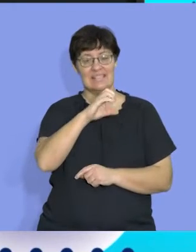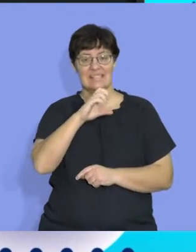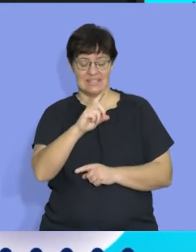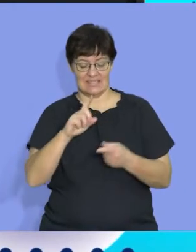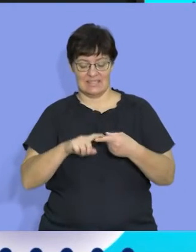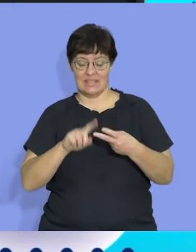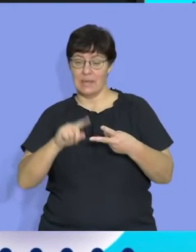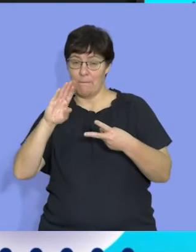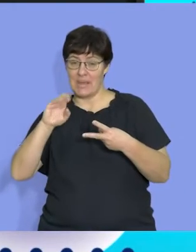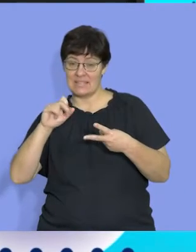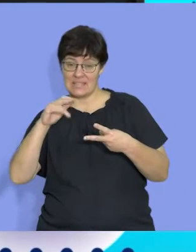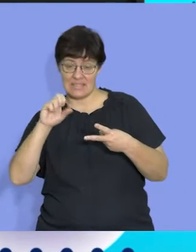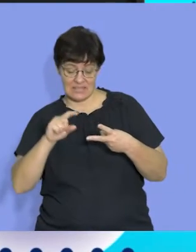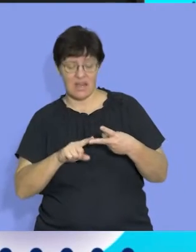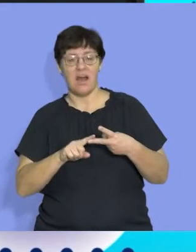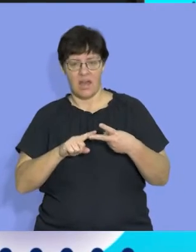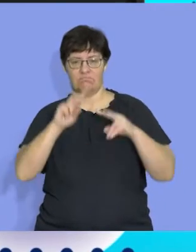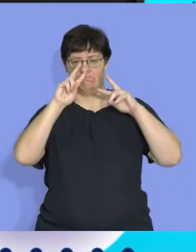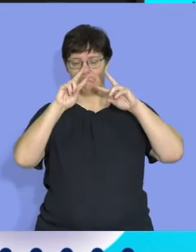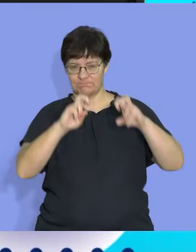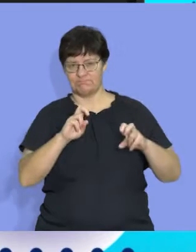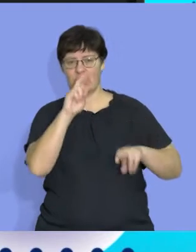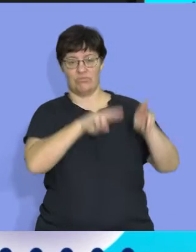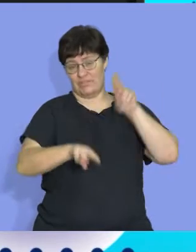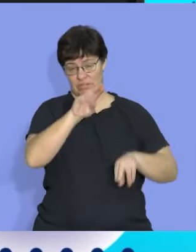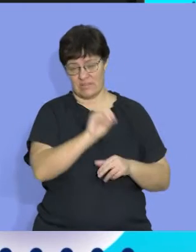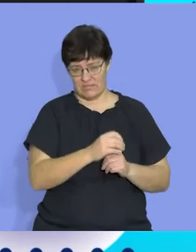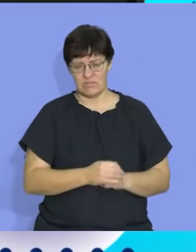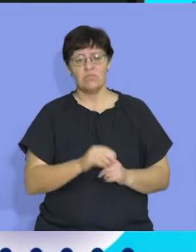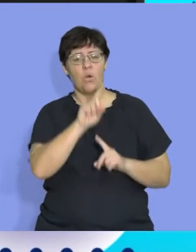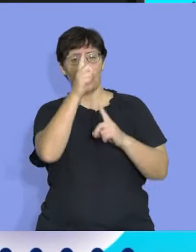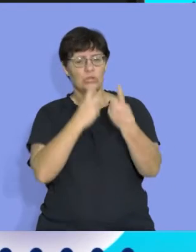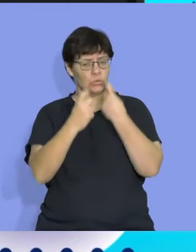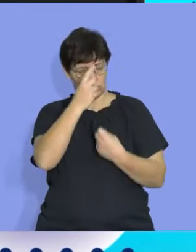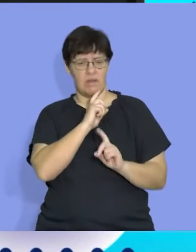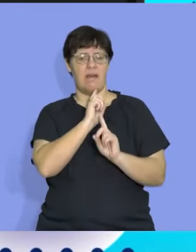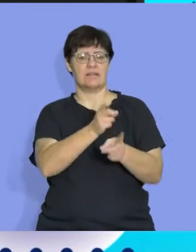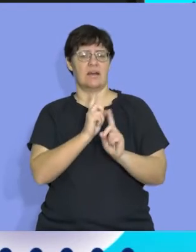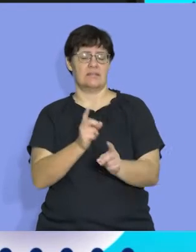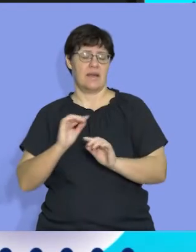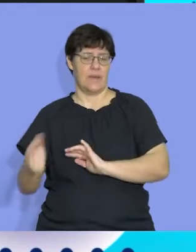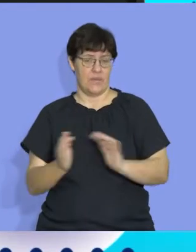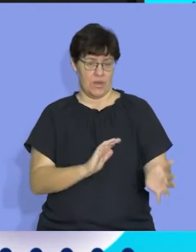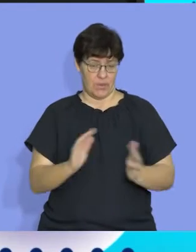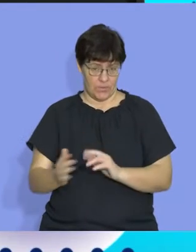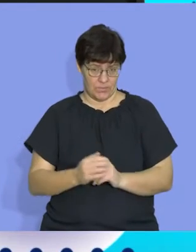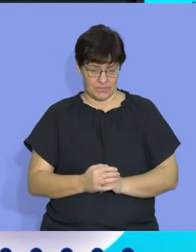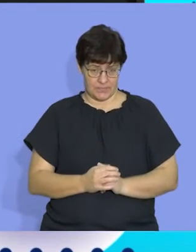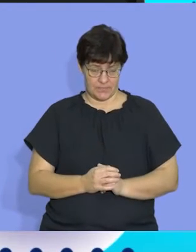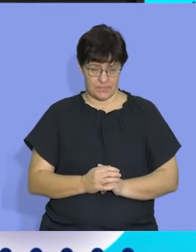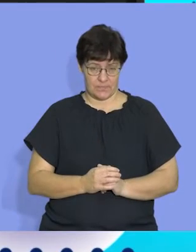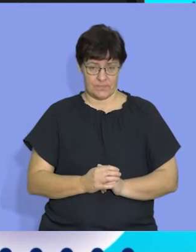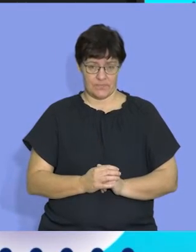want to look at the different techniques in terms of answering questions that are based on acids and bases.